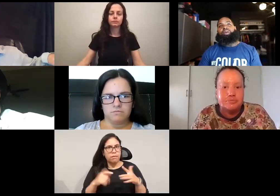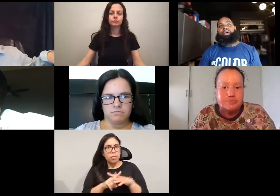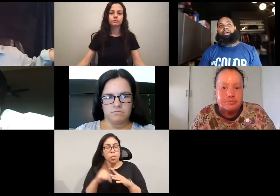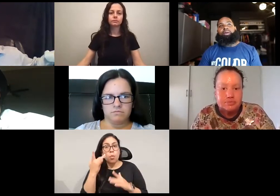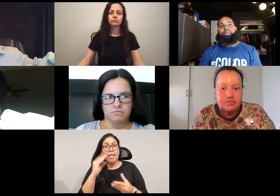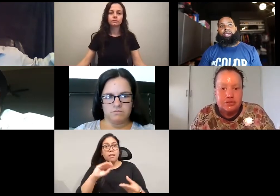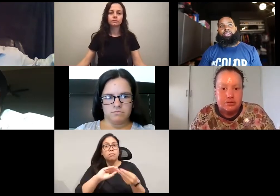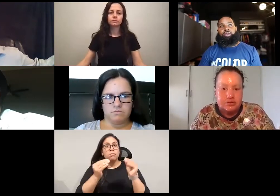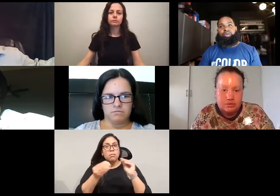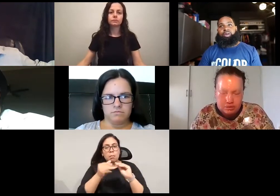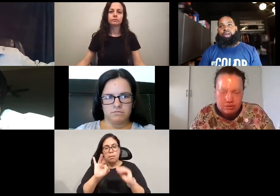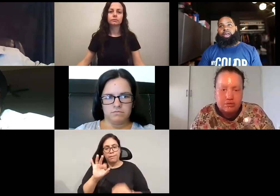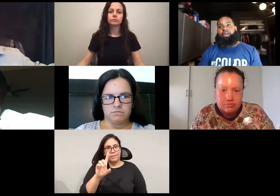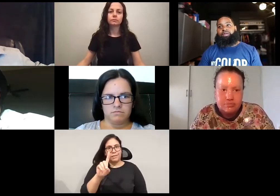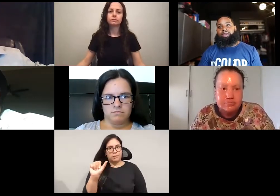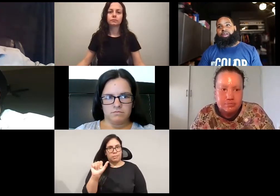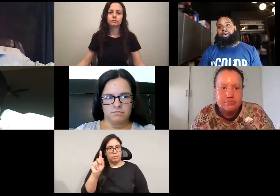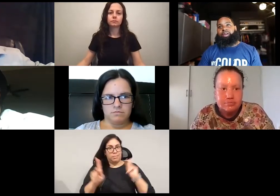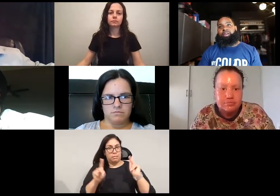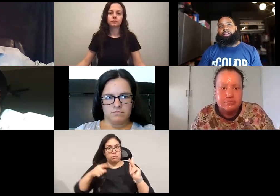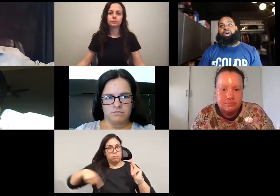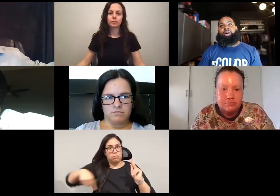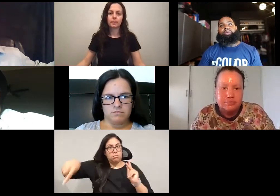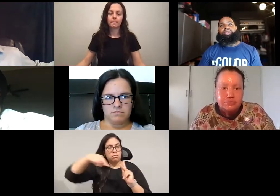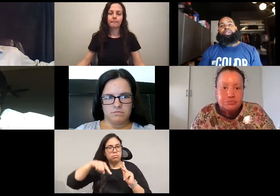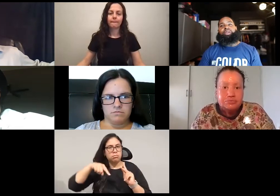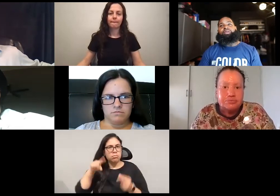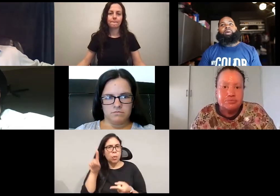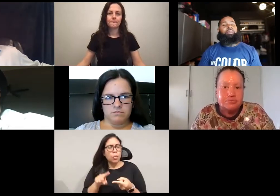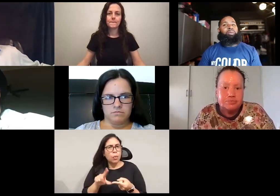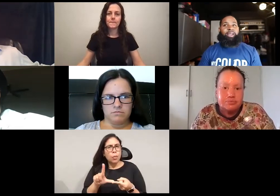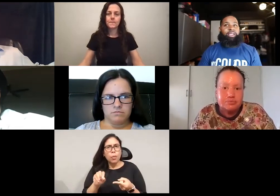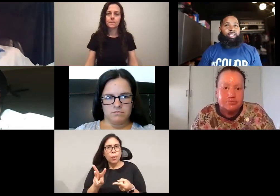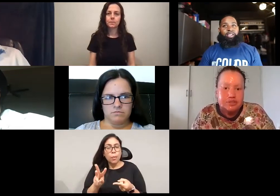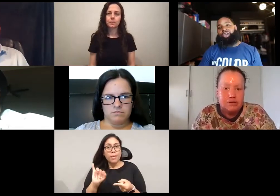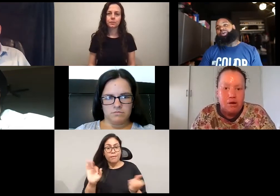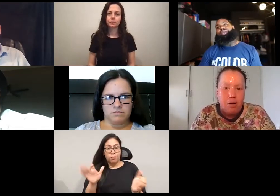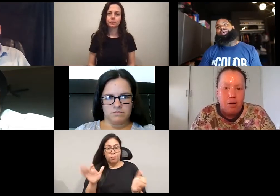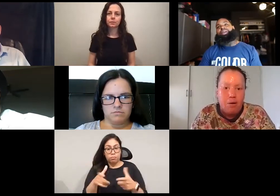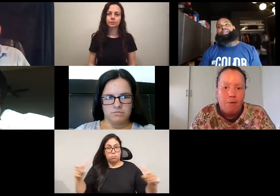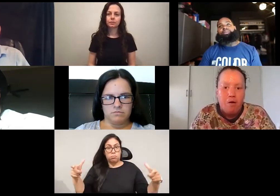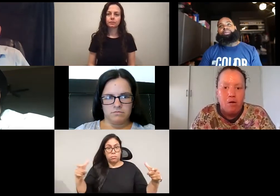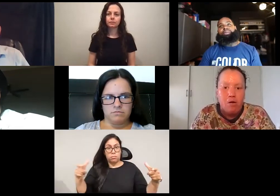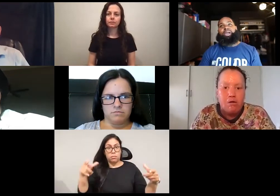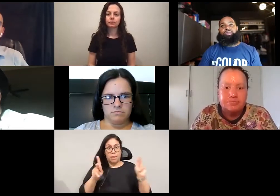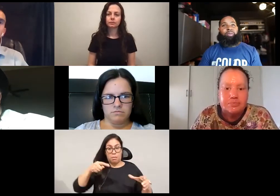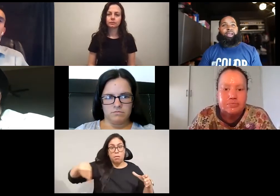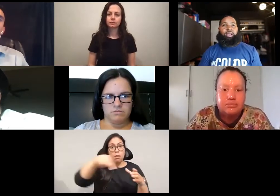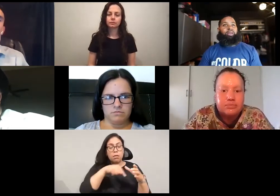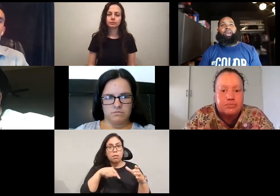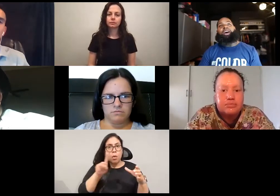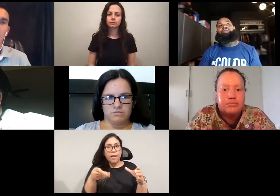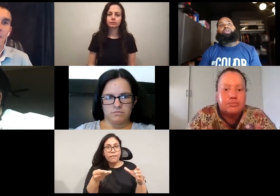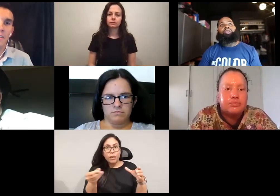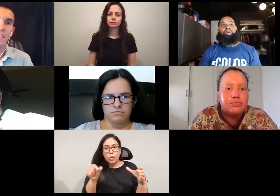low. And so if the numbers of the population is low, then sometimes you might